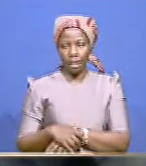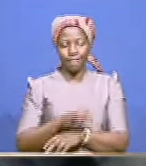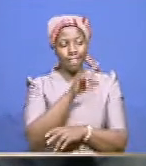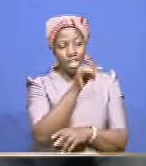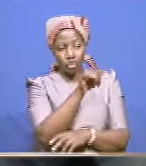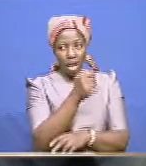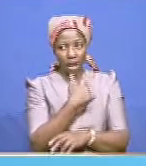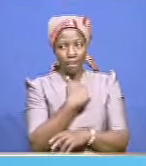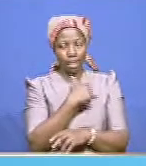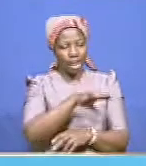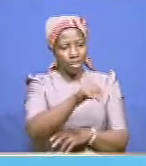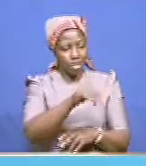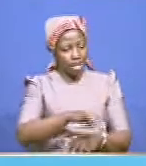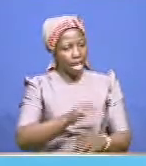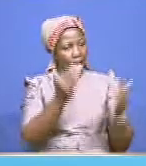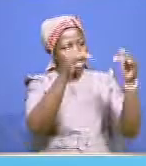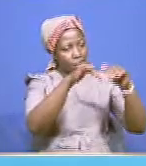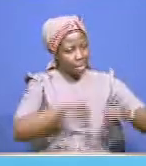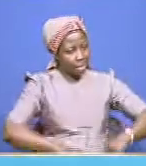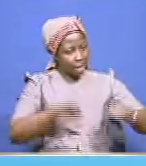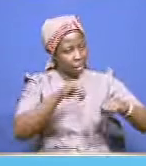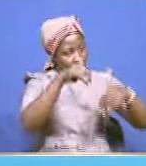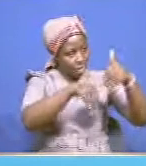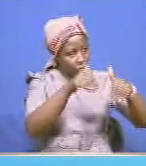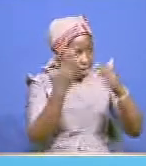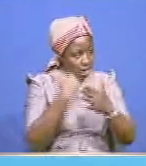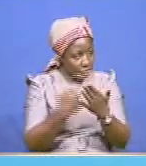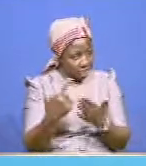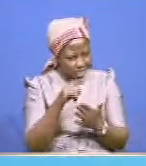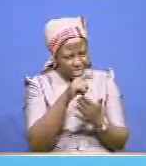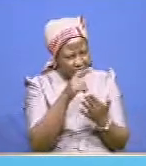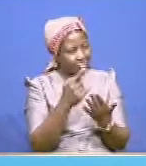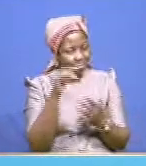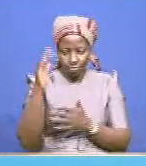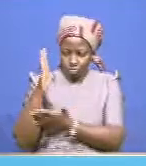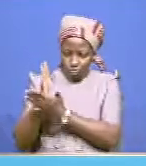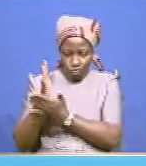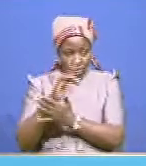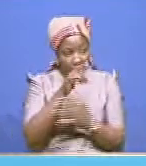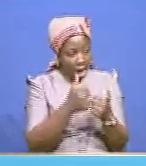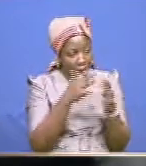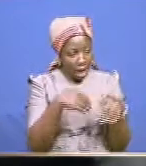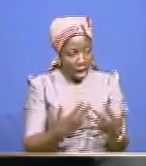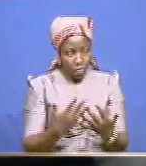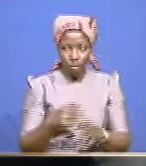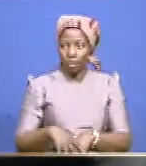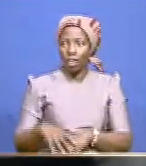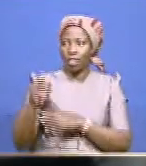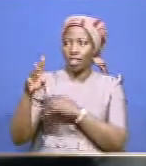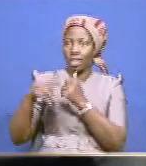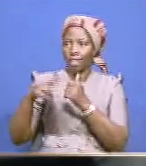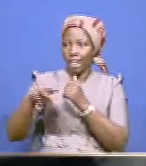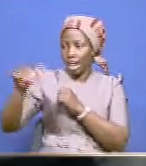assembly chairmanship elections last week. That is true. How did it go? Well, Troy, the 47 county assemblies